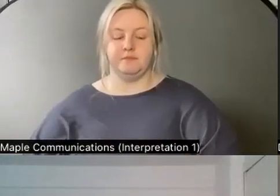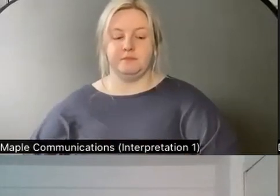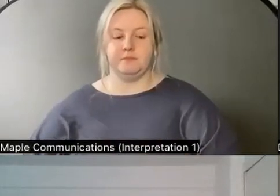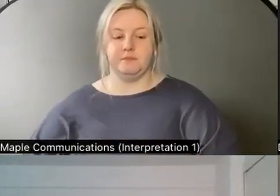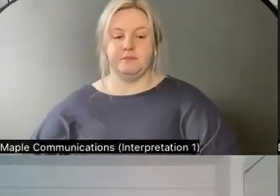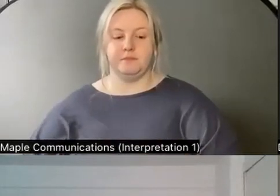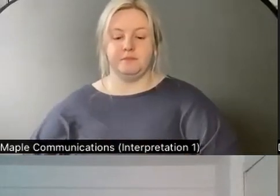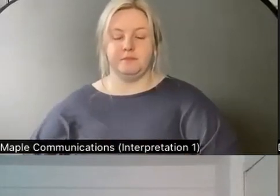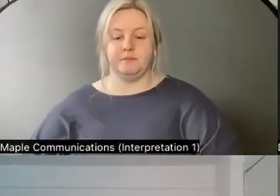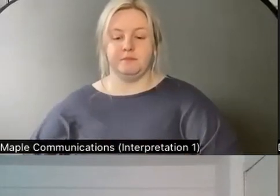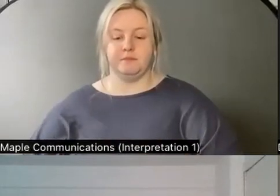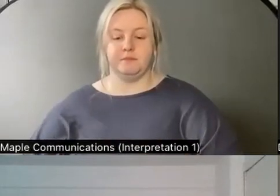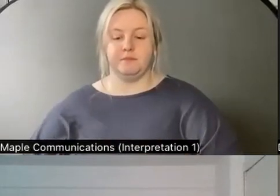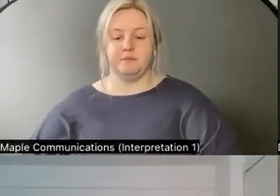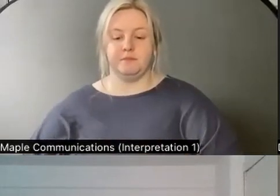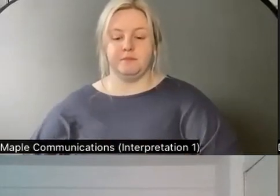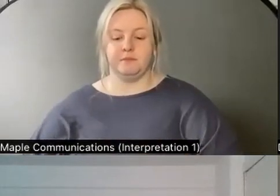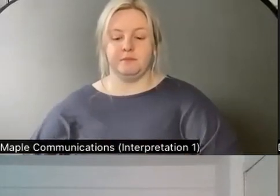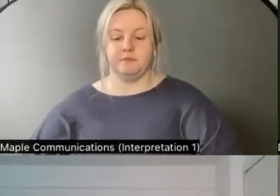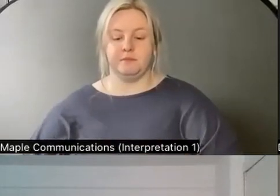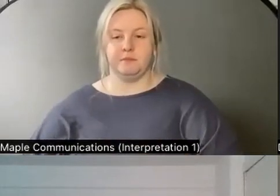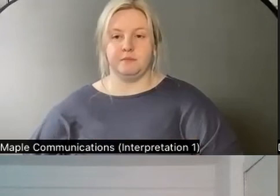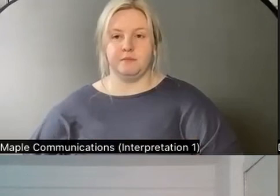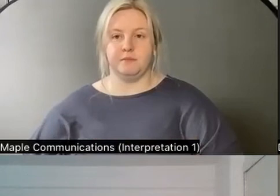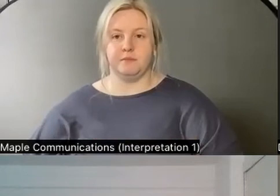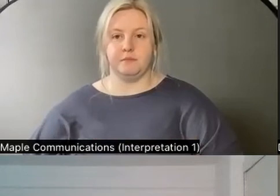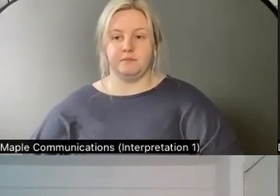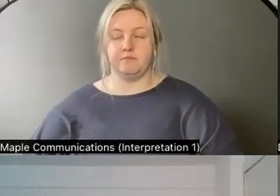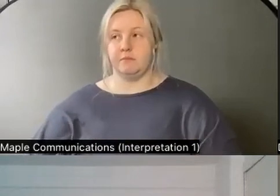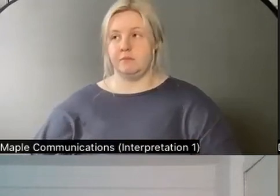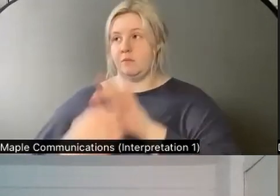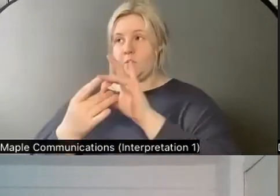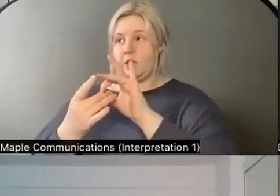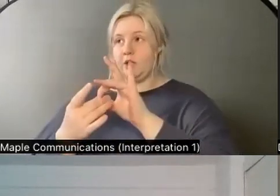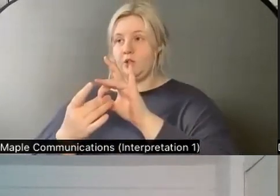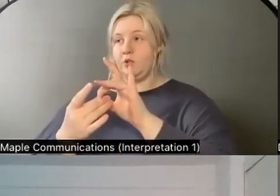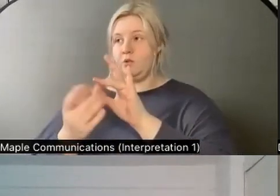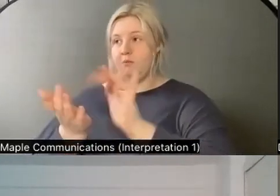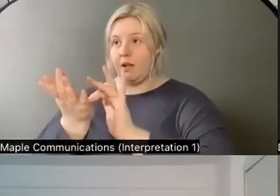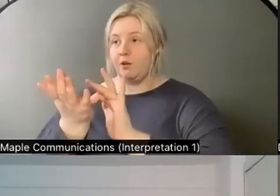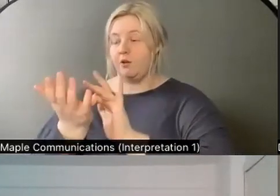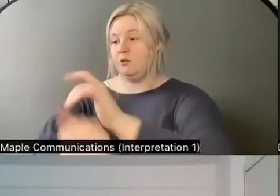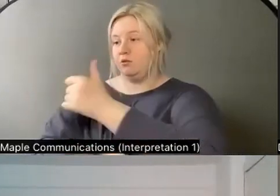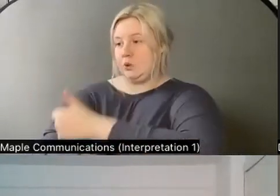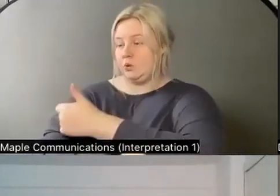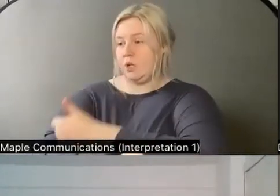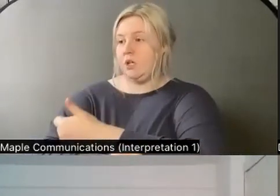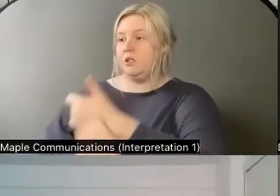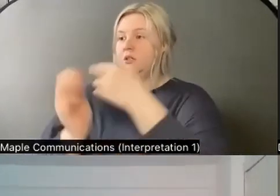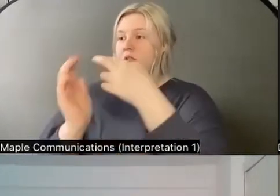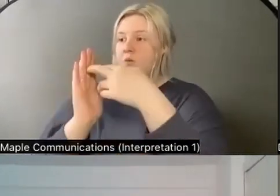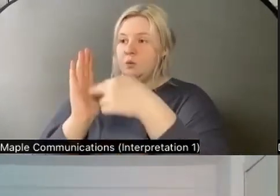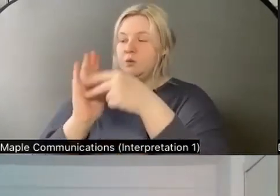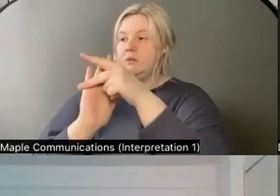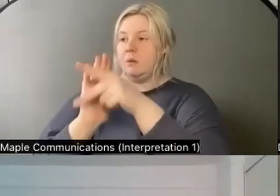Connecting MAID to opioid regulations and in general the drug war, really, and all